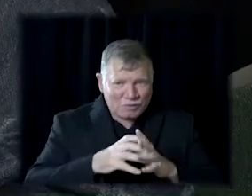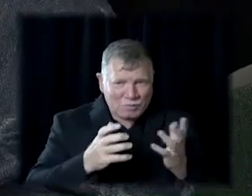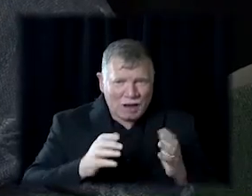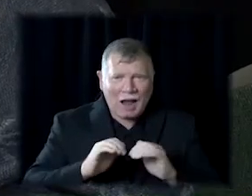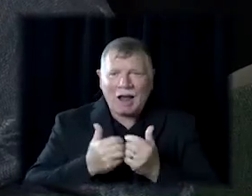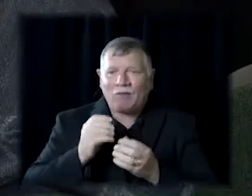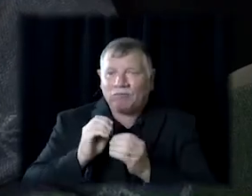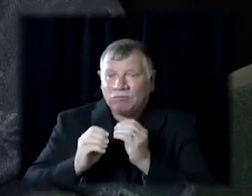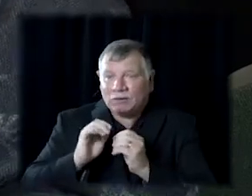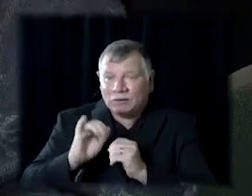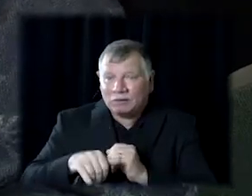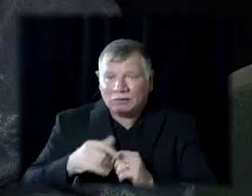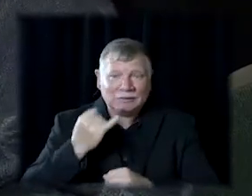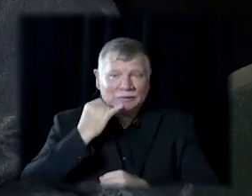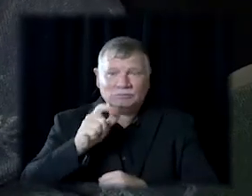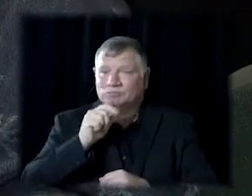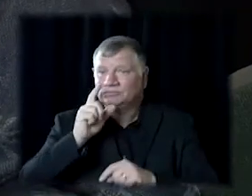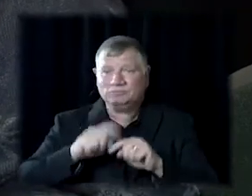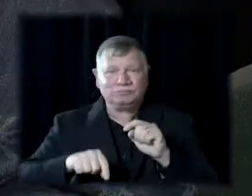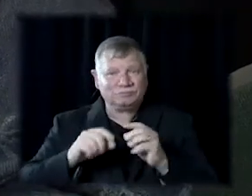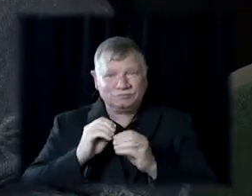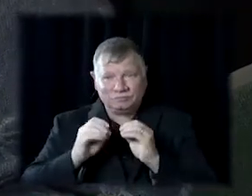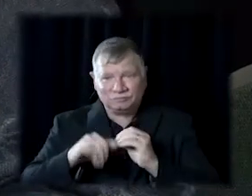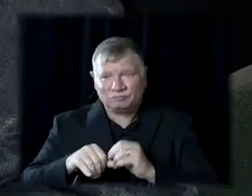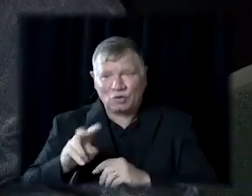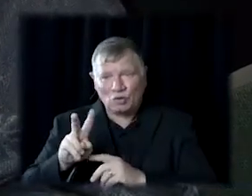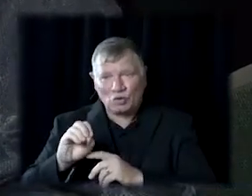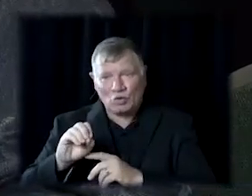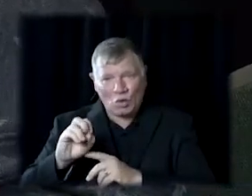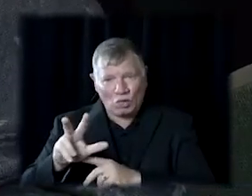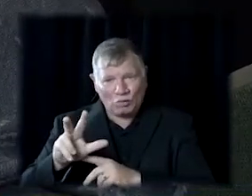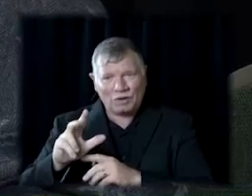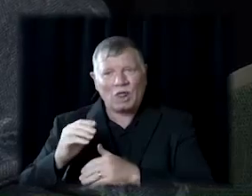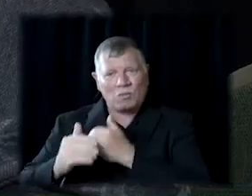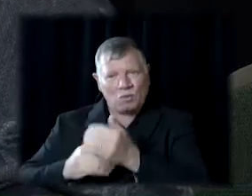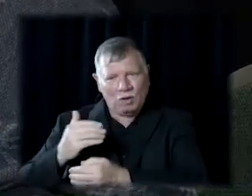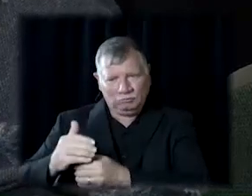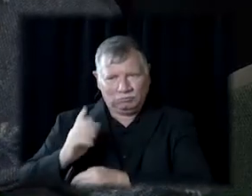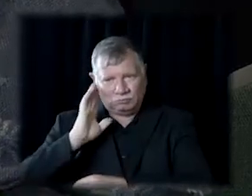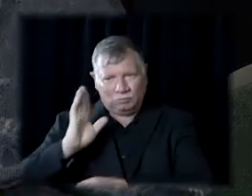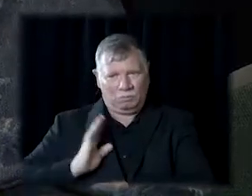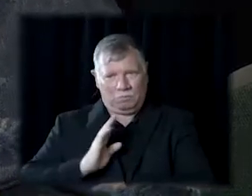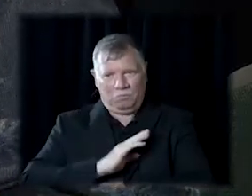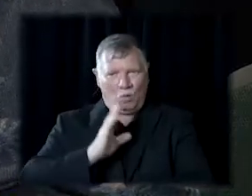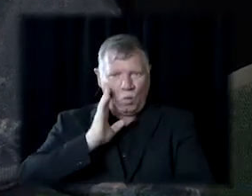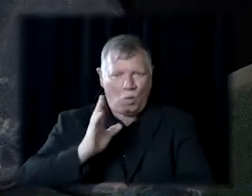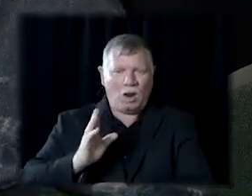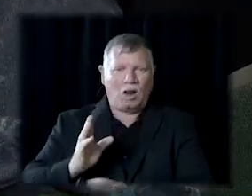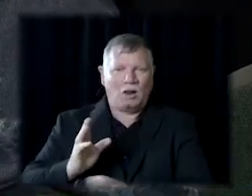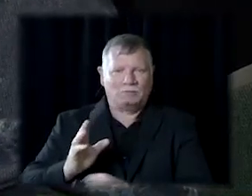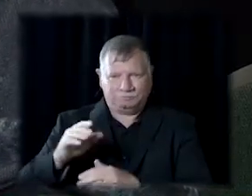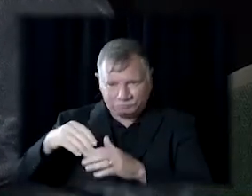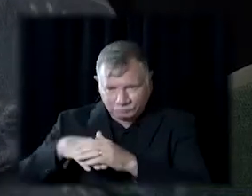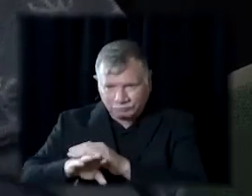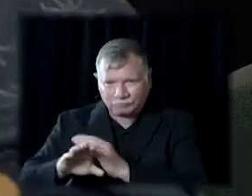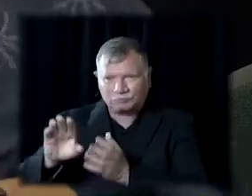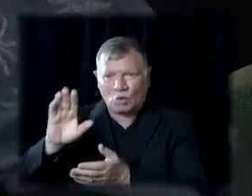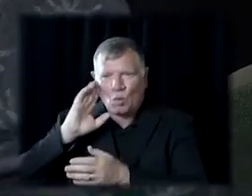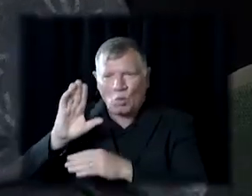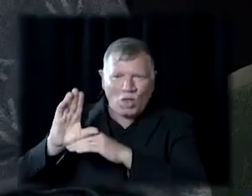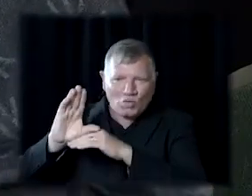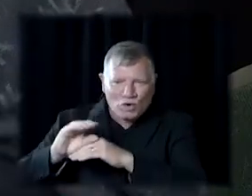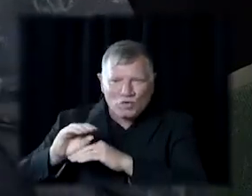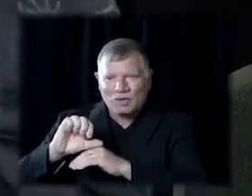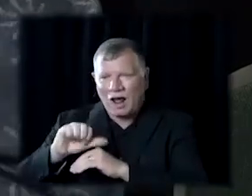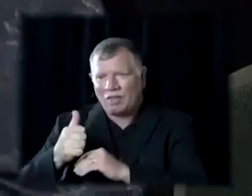fix the overspending? And if you don't fix it under Section 203, there's a process where the board then goes in and reduces something